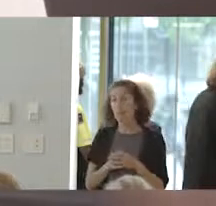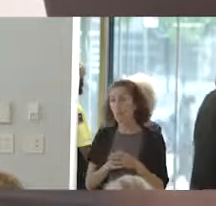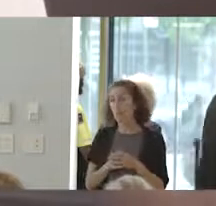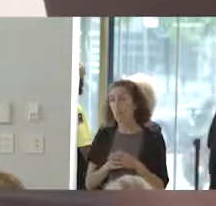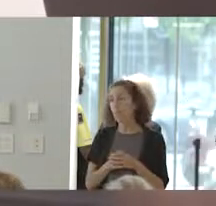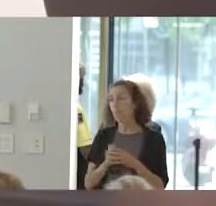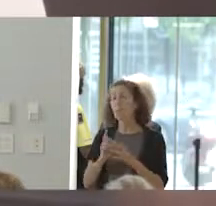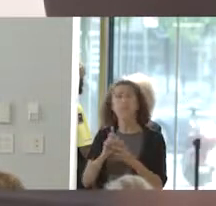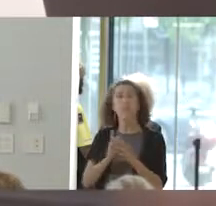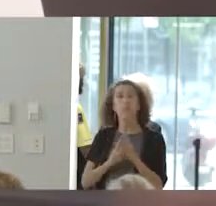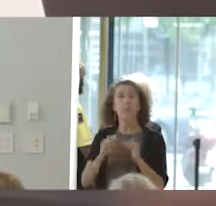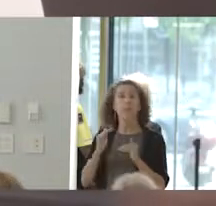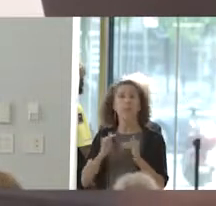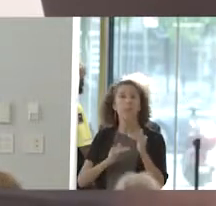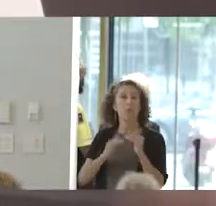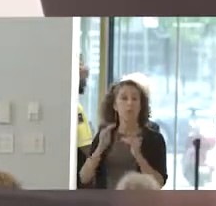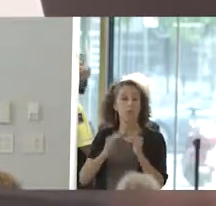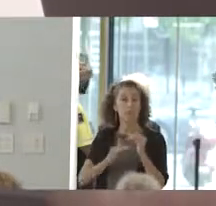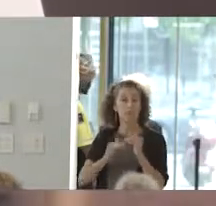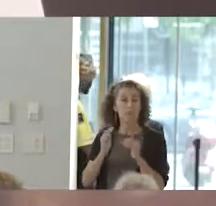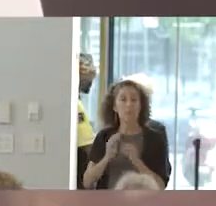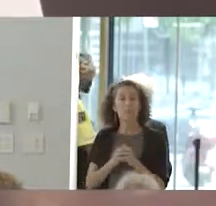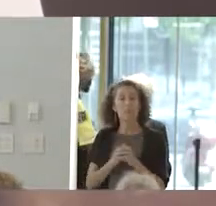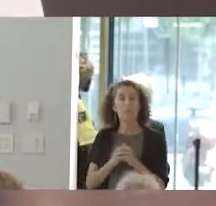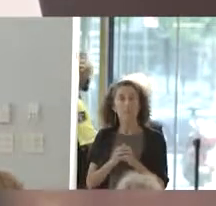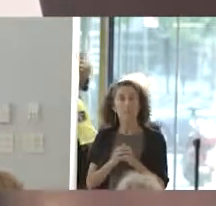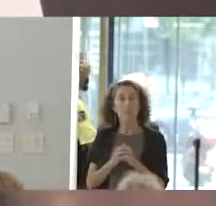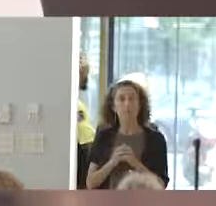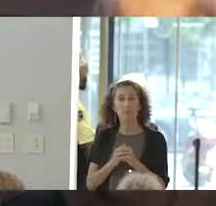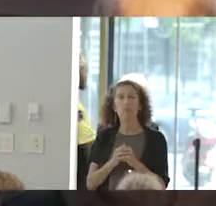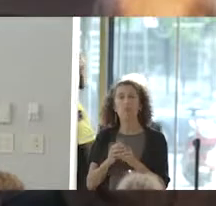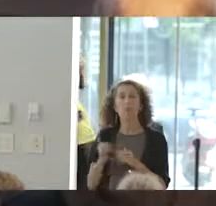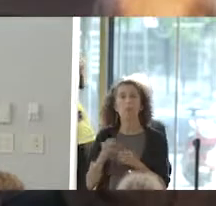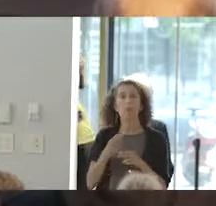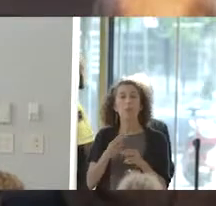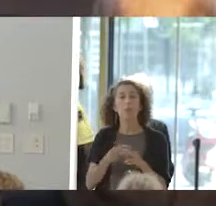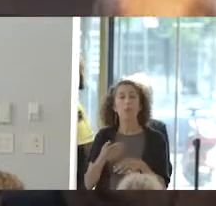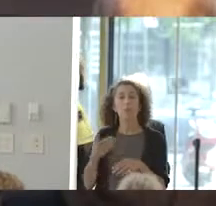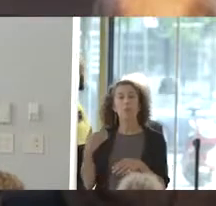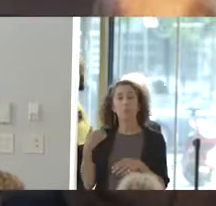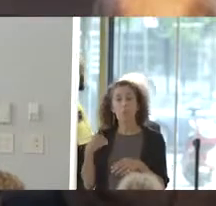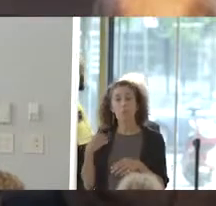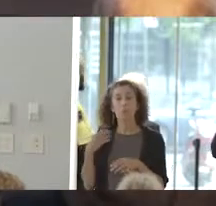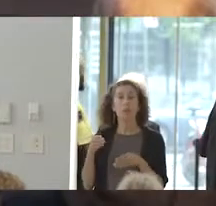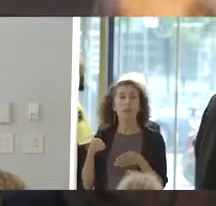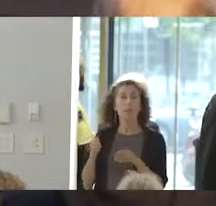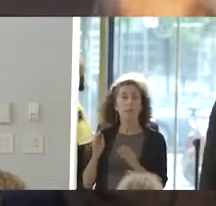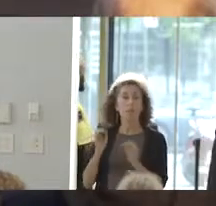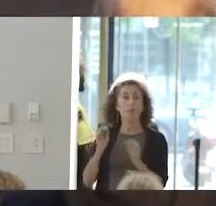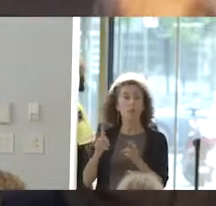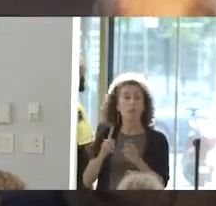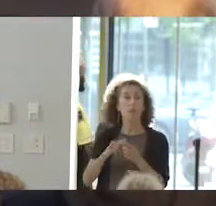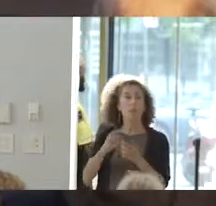Progressive design build, as Gwen mentioned before, allows the authority to leverage